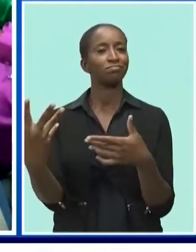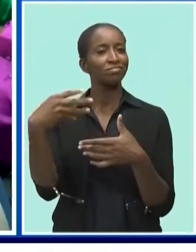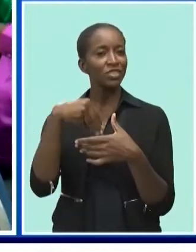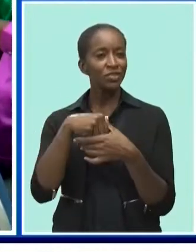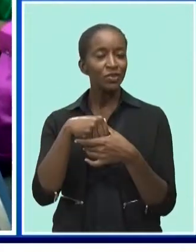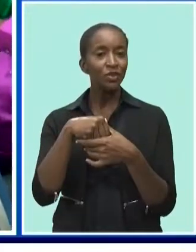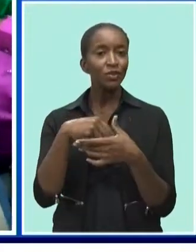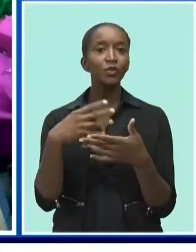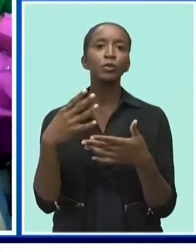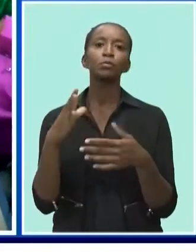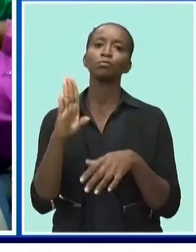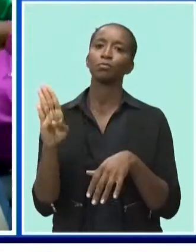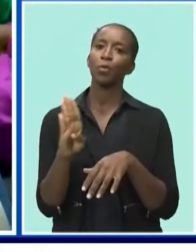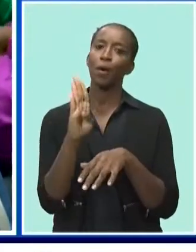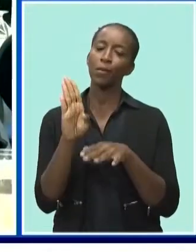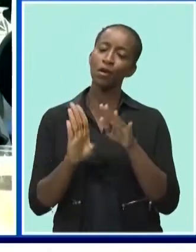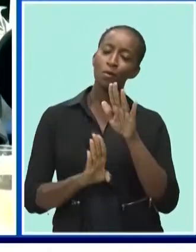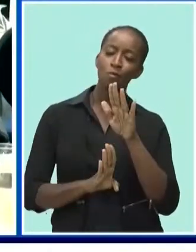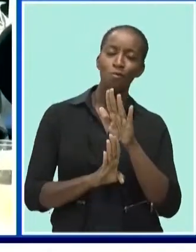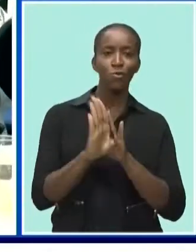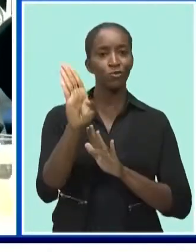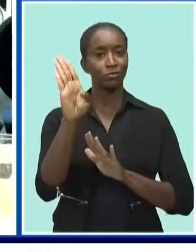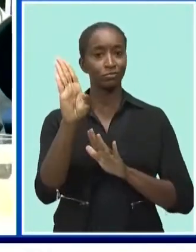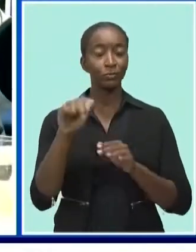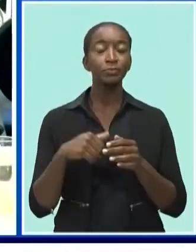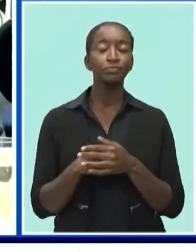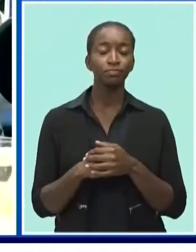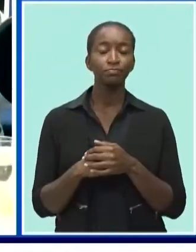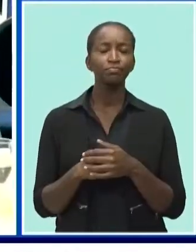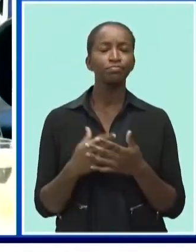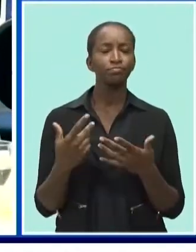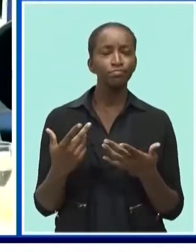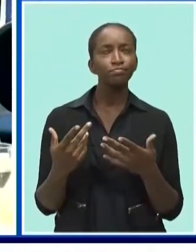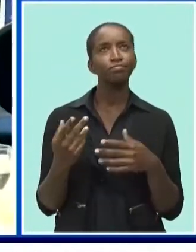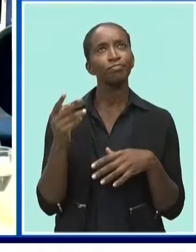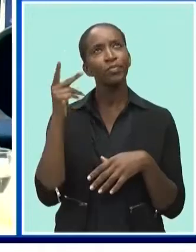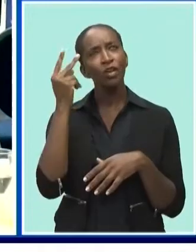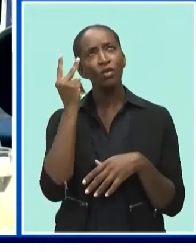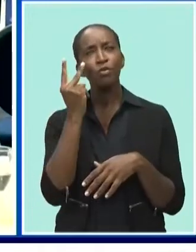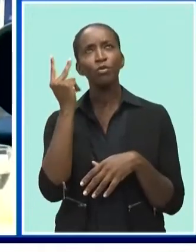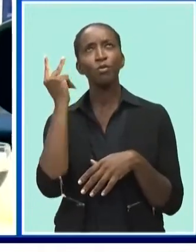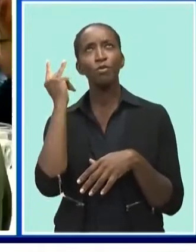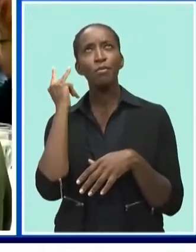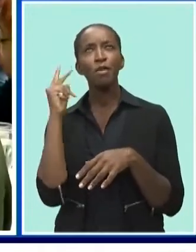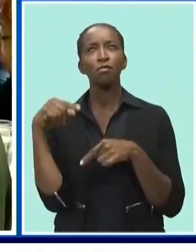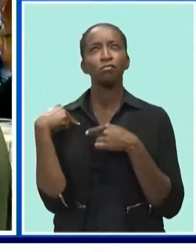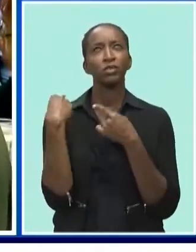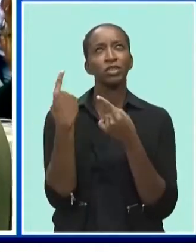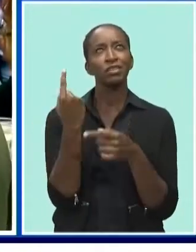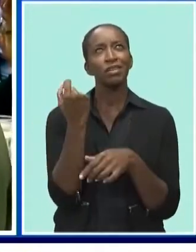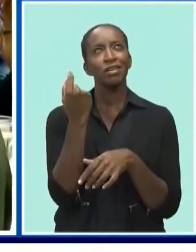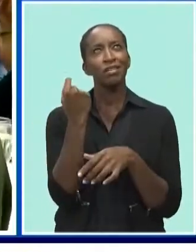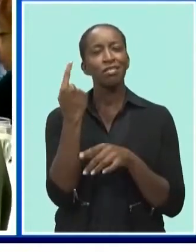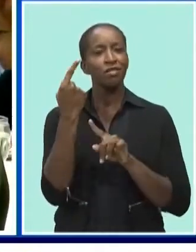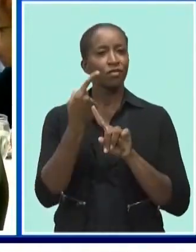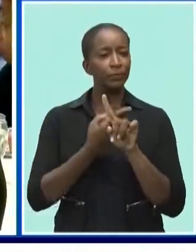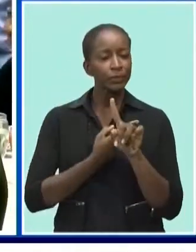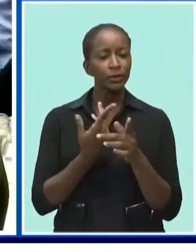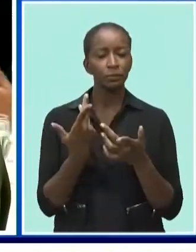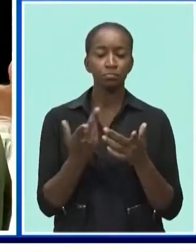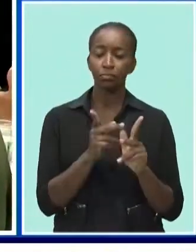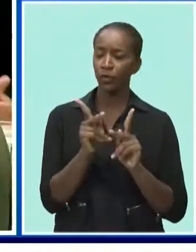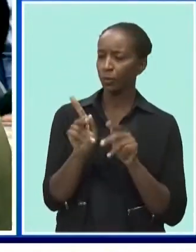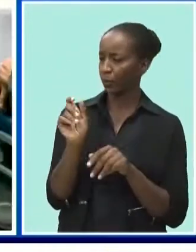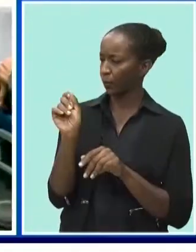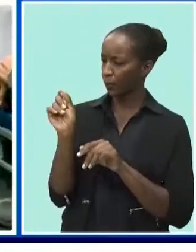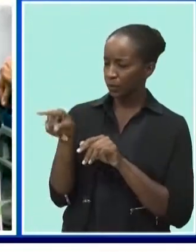words, help Barbados soar. And reflecting on the past 11.5 months, the Prime Minister says whenever she has been asked what the main